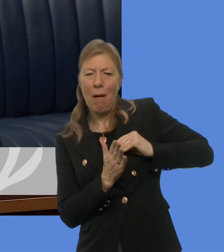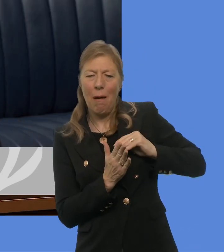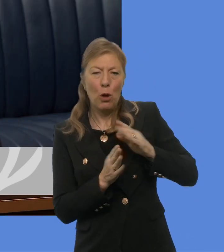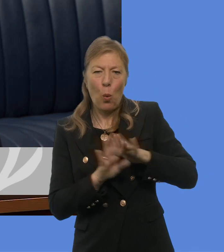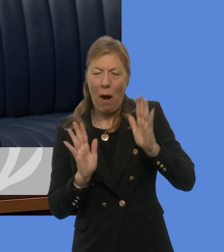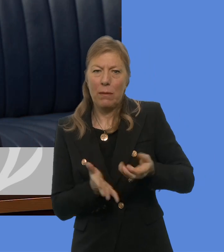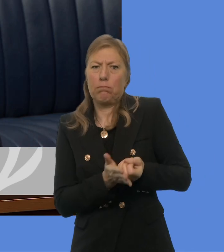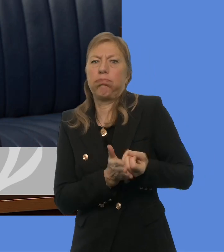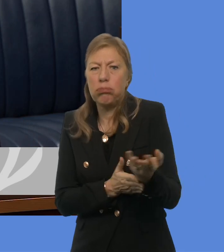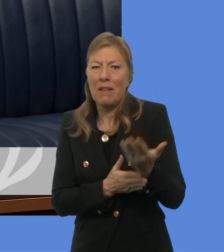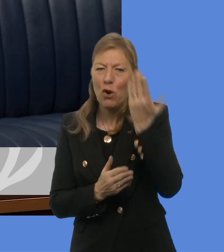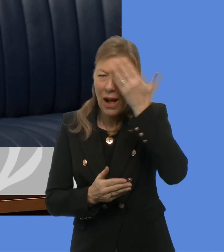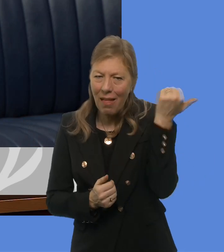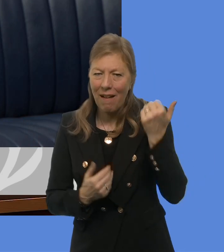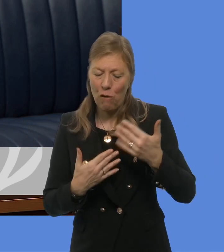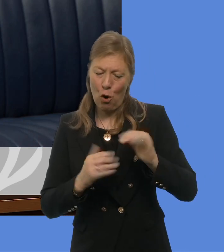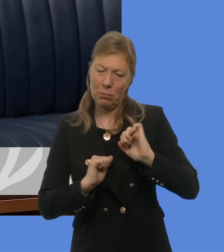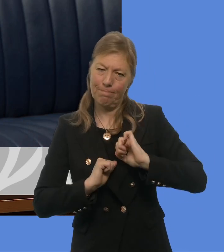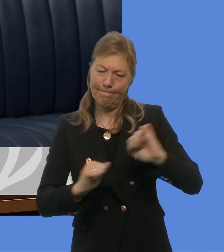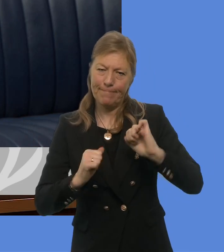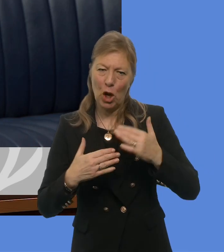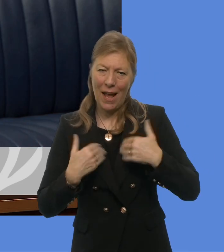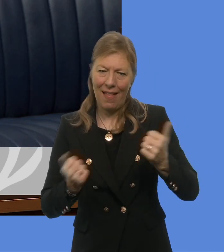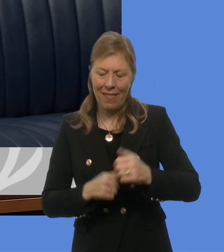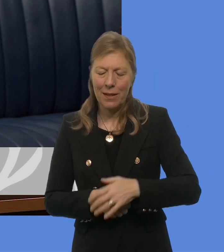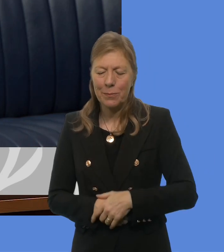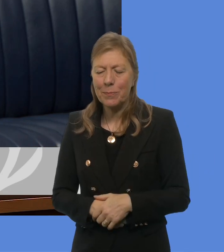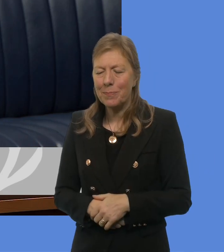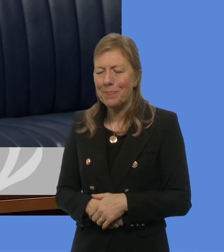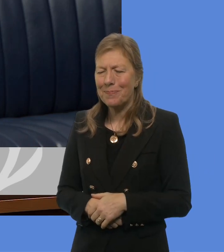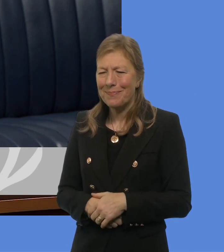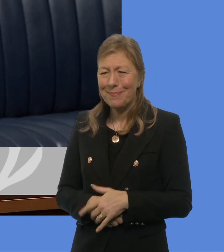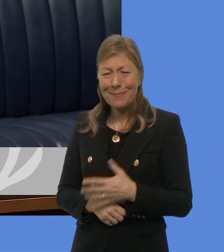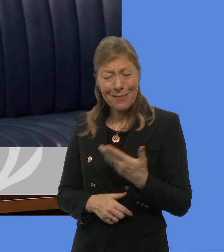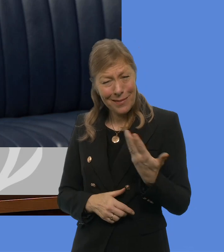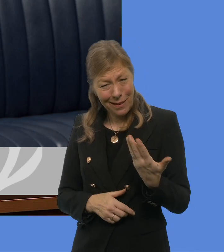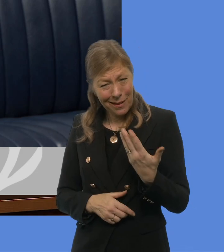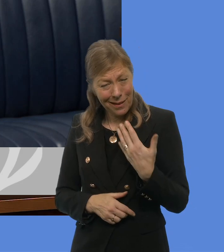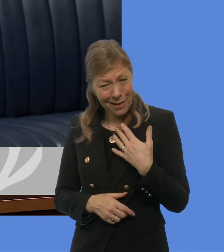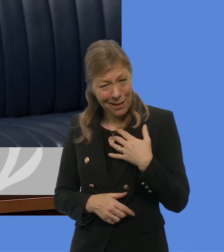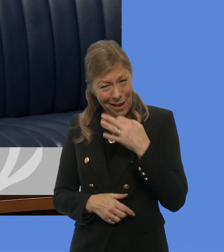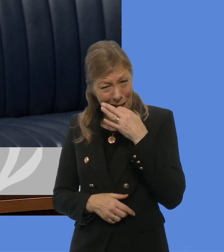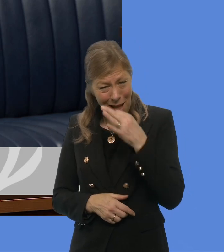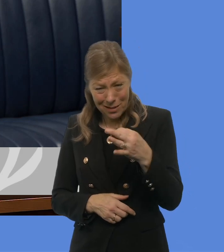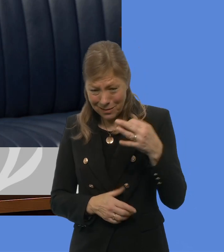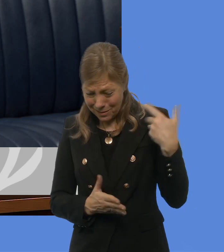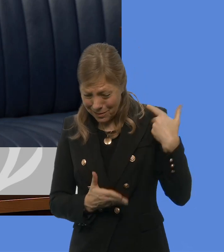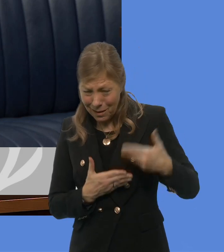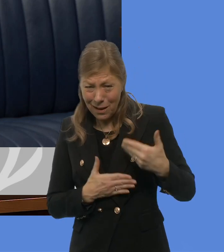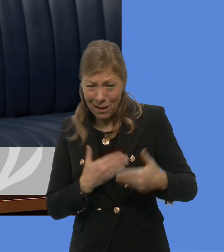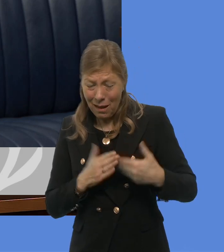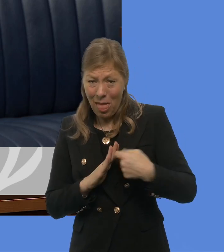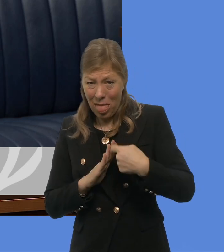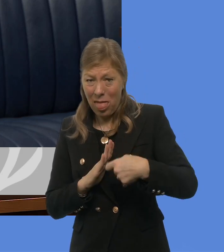update. And Minister, will you commit to assessing whether the length of time it's taken to get to this juncture can be justified? I don't feel that it can. And indeed, can